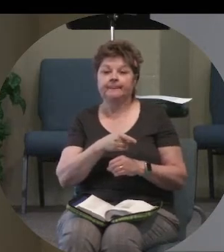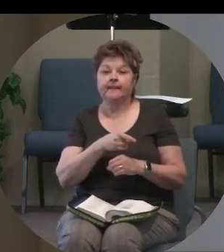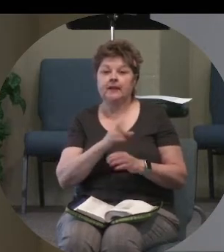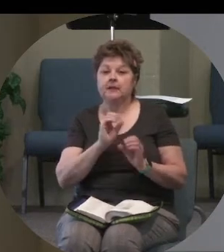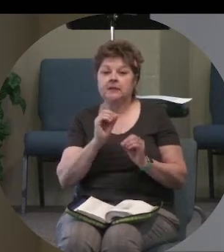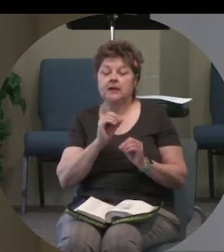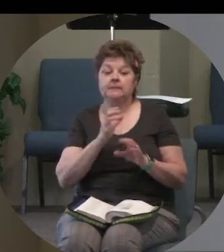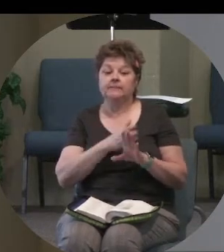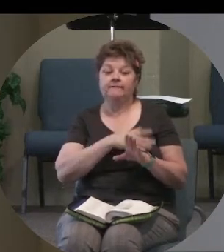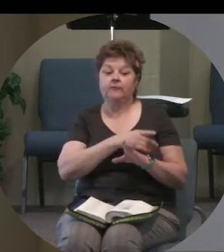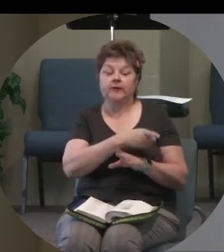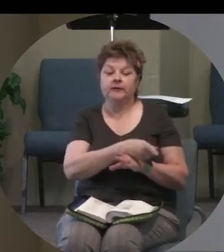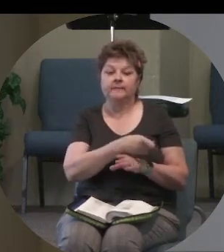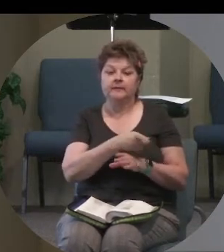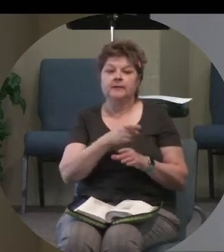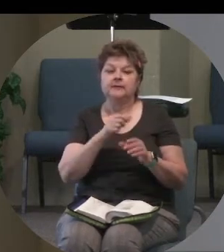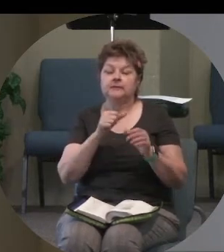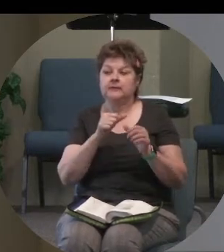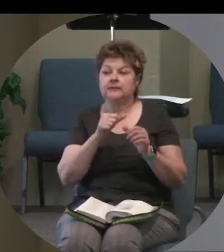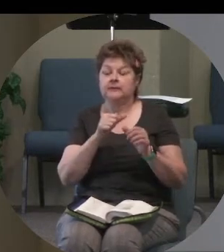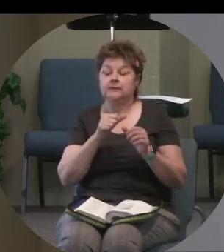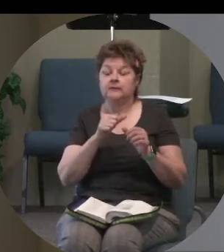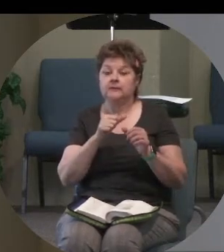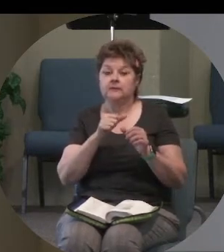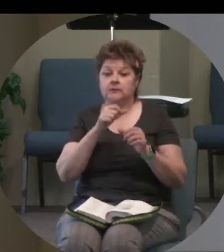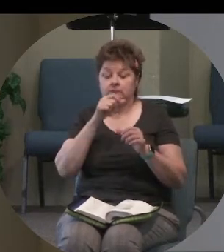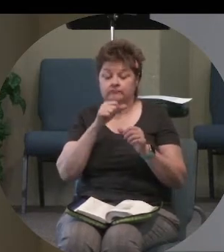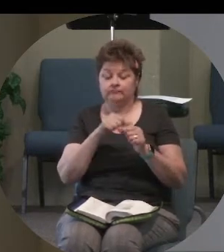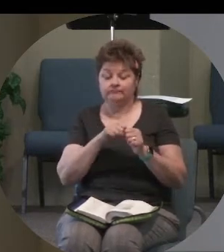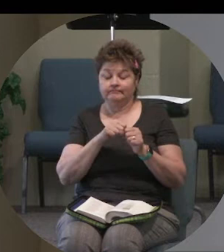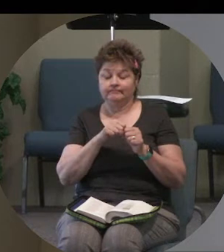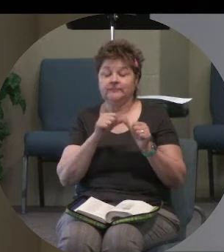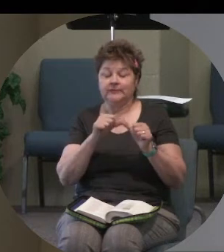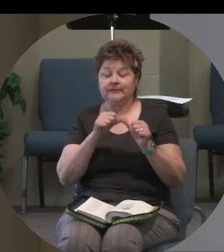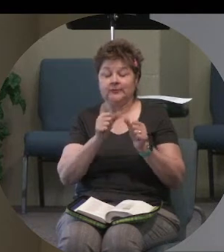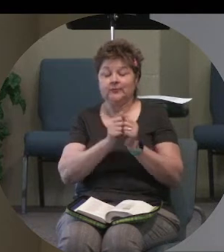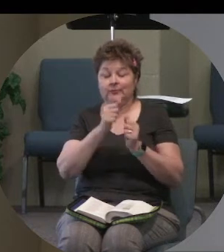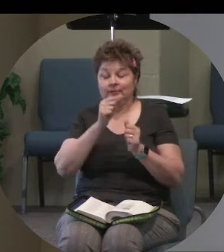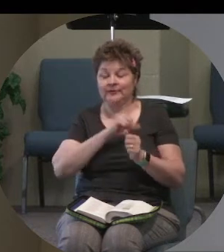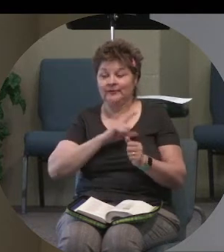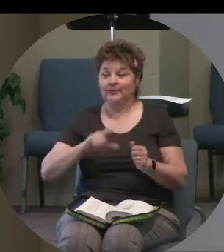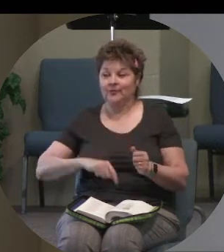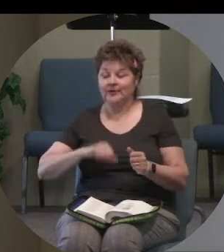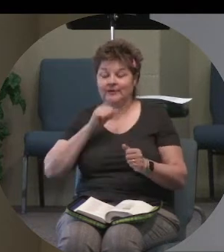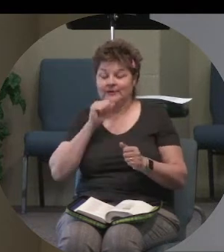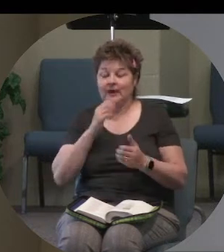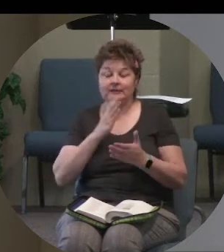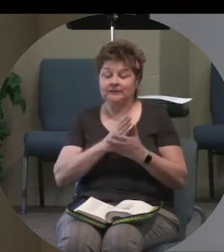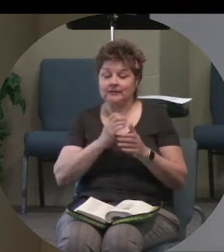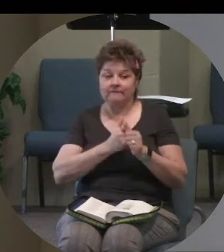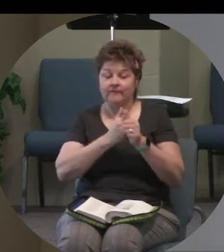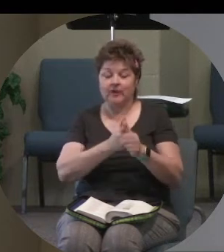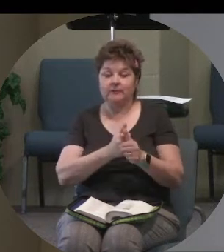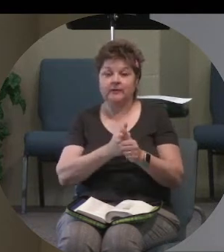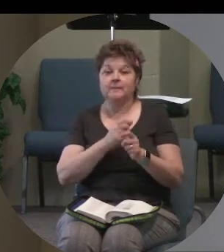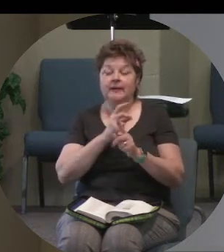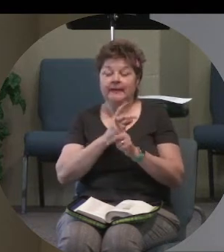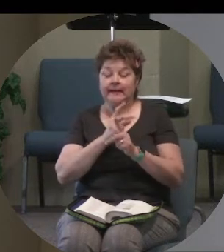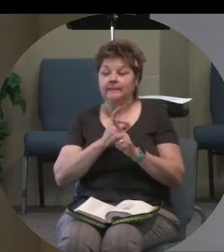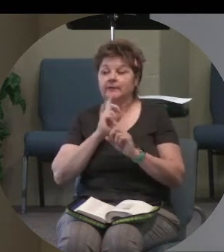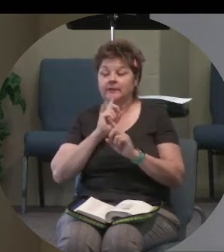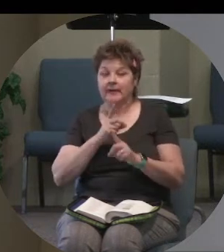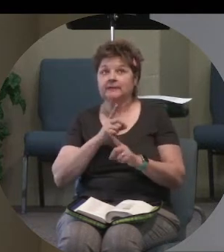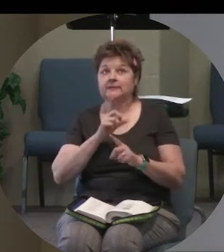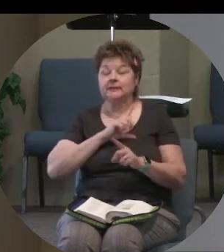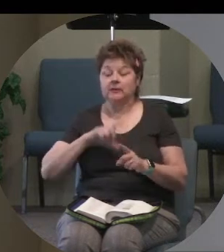him. For he held fast to the Lord. He did not depart from following him, but kept the commands that the Lord commanded Moses. It's a